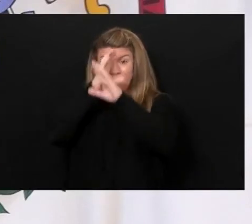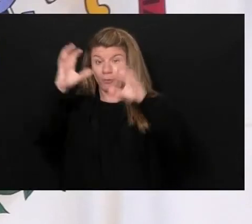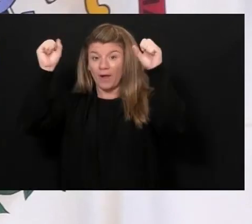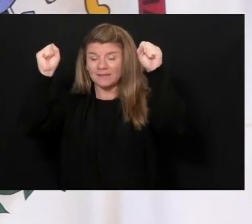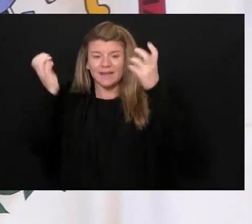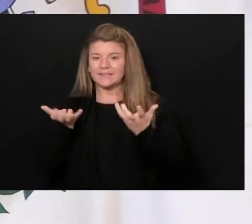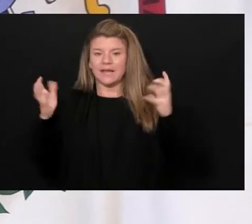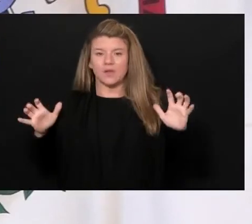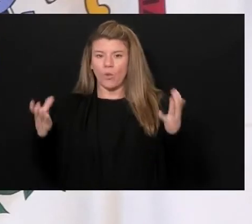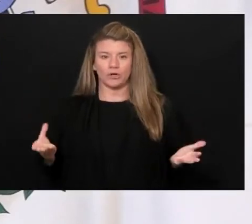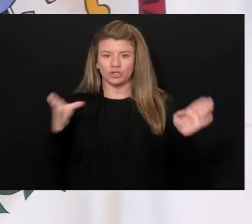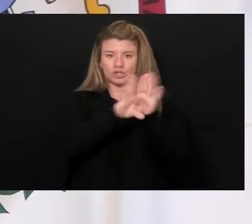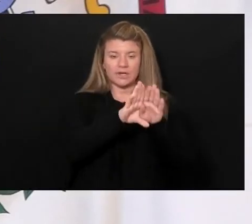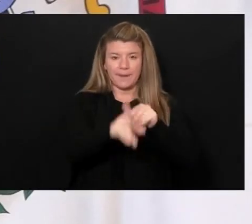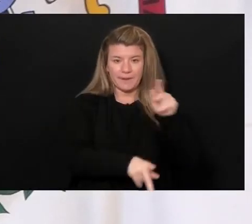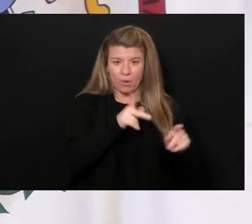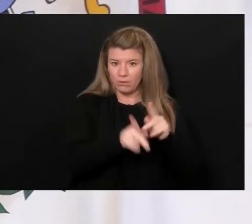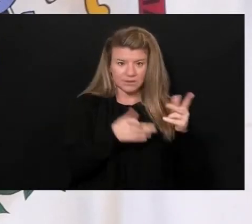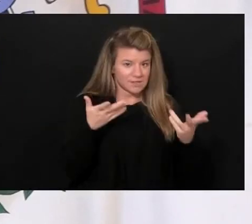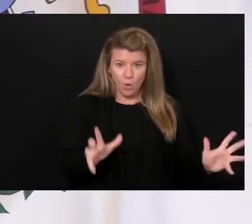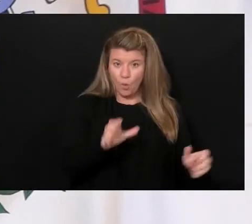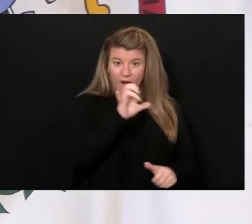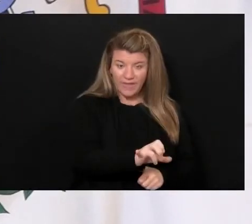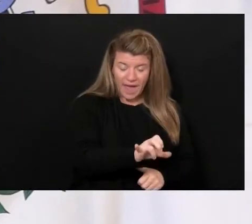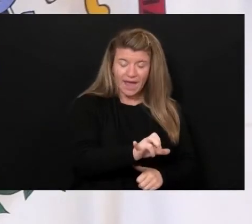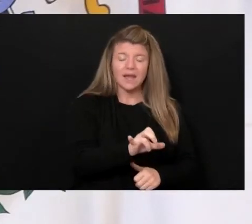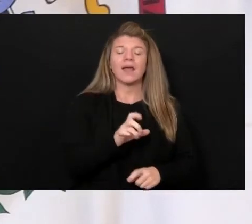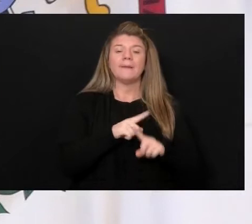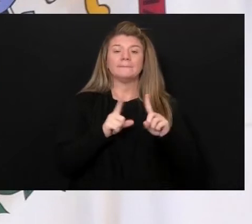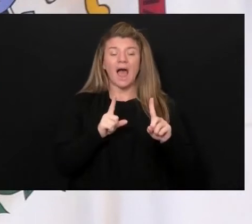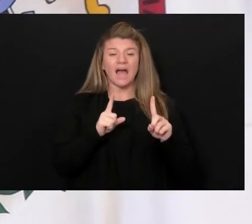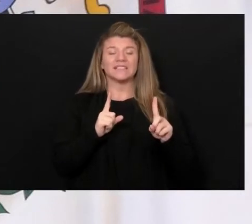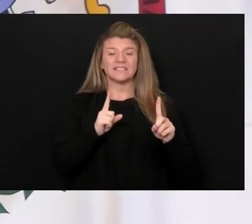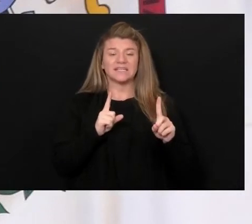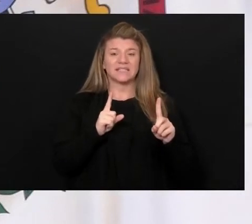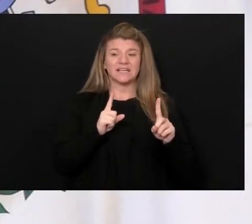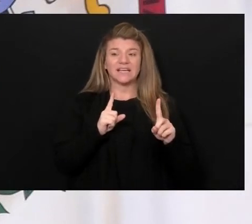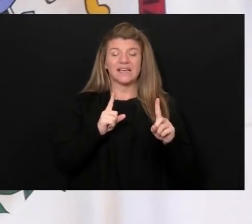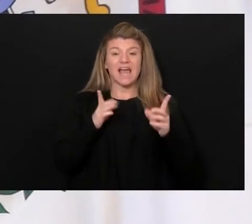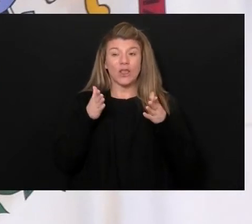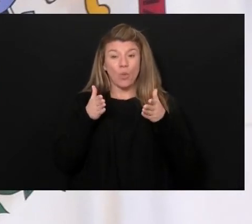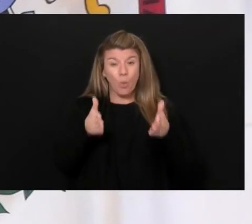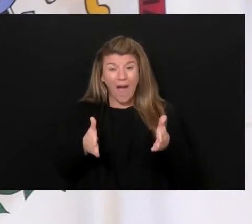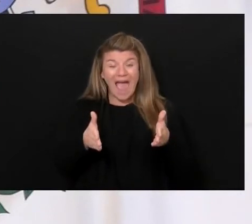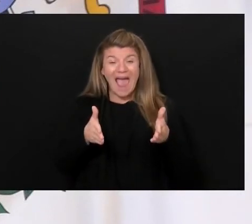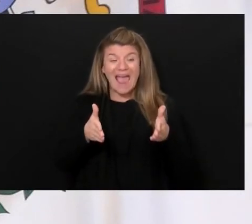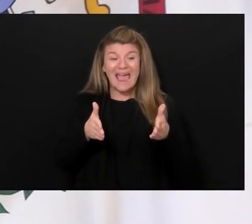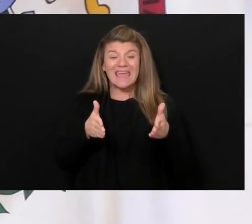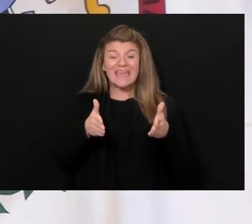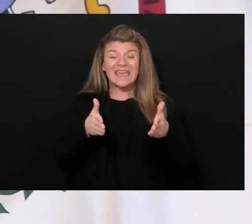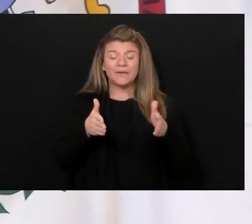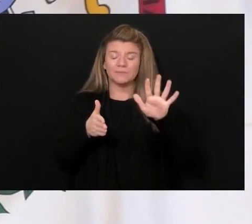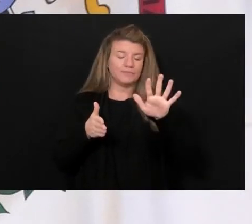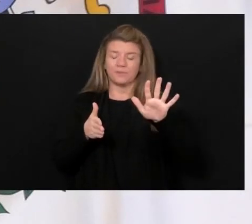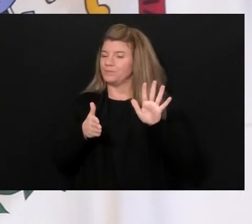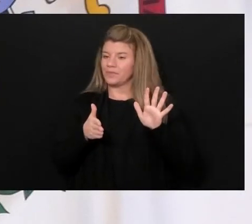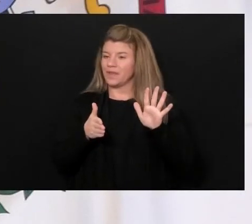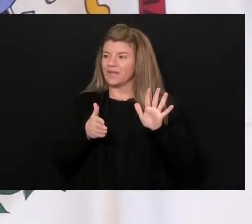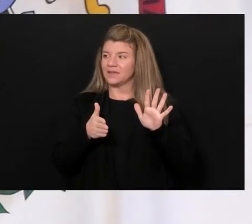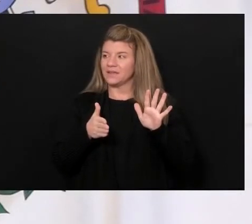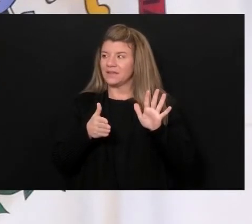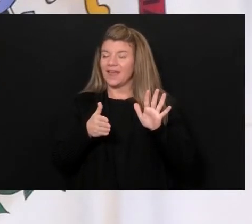things down. I think from the standpoint of the way the way